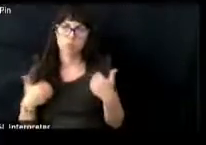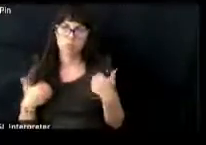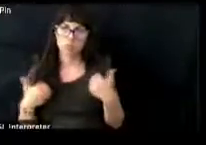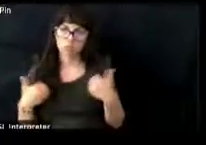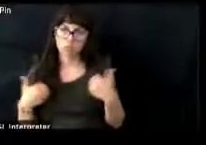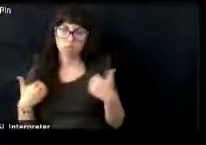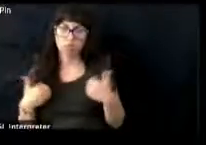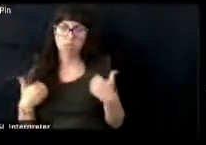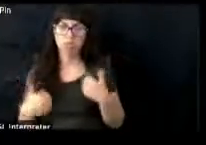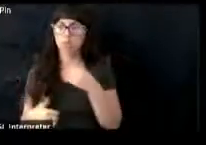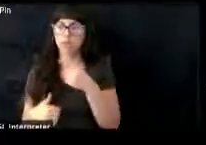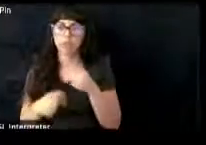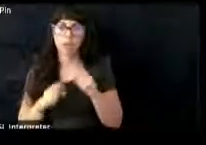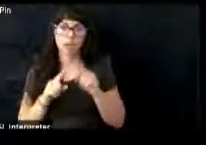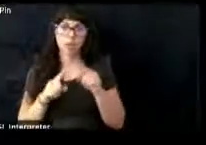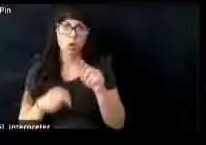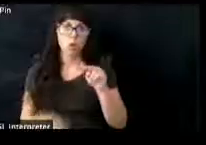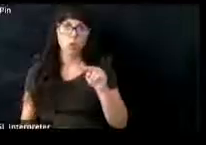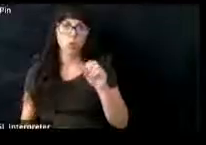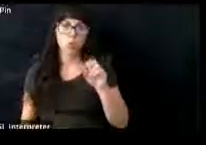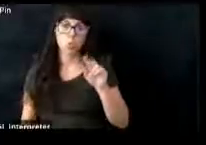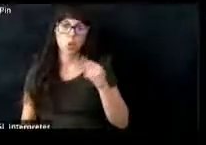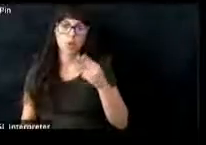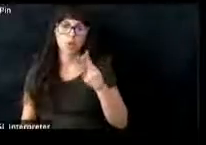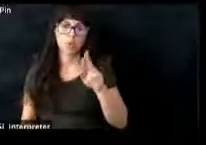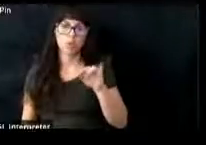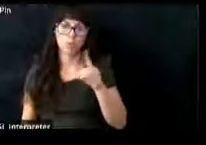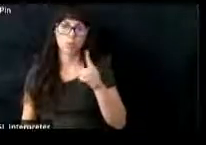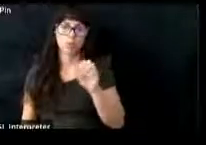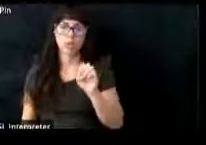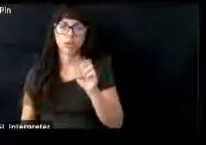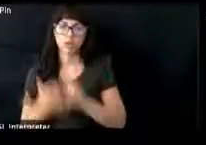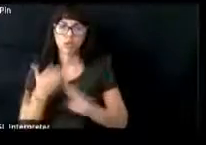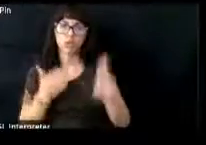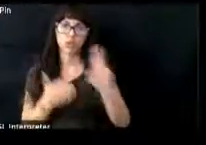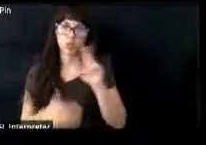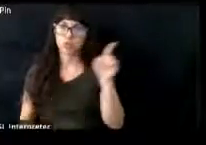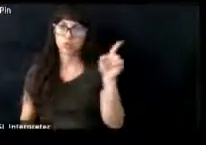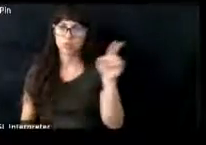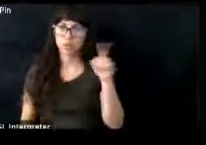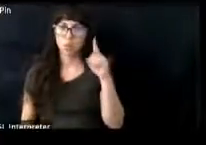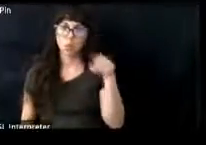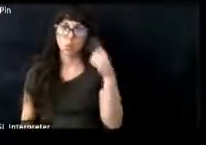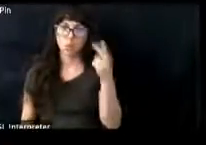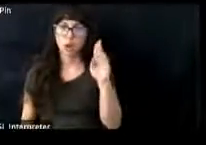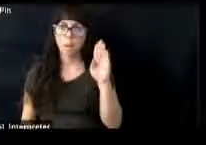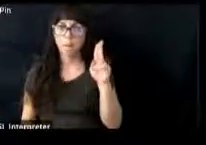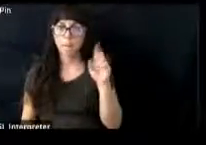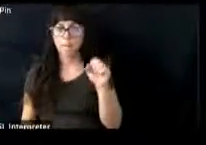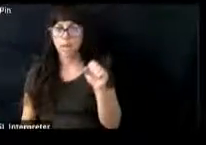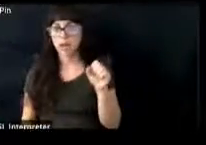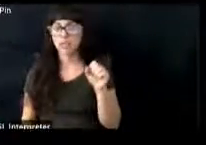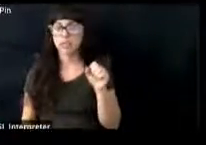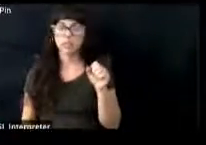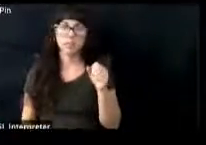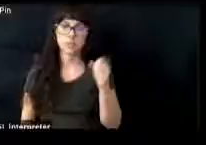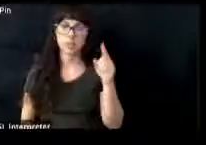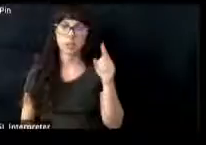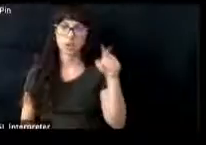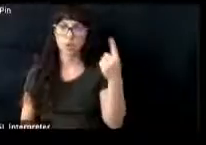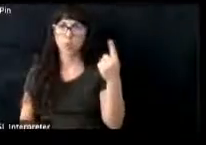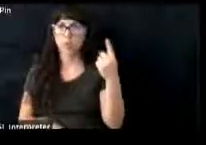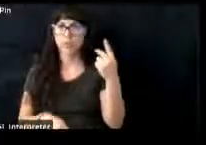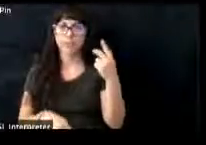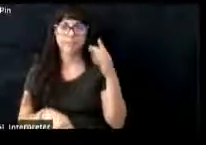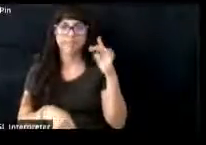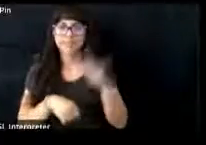go to Northridge College because there's only one bus that takes you there, and it only comes by 3 times a day to